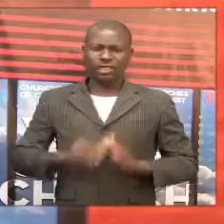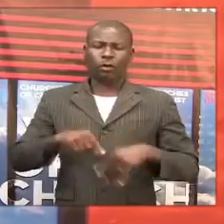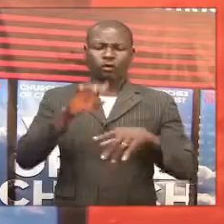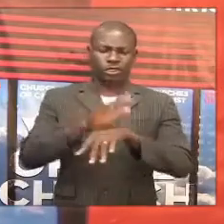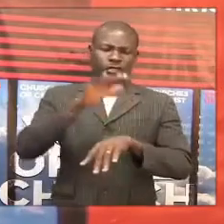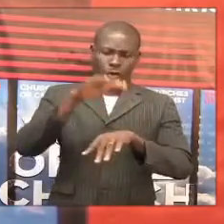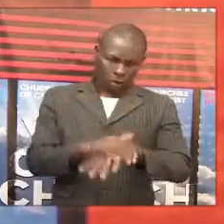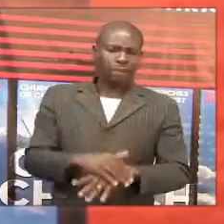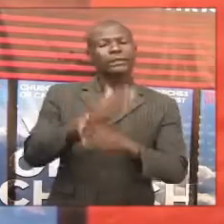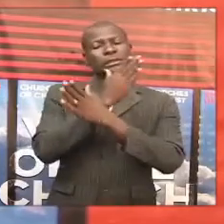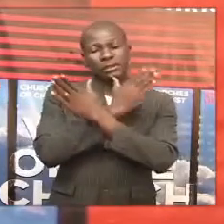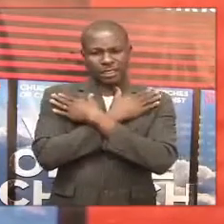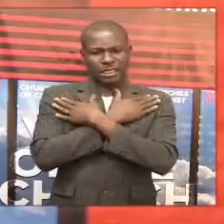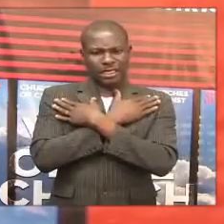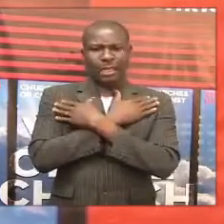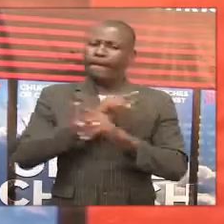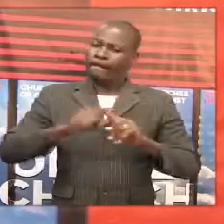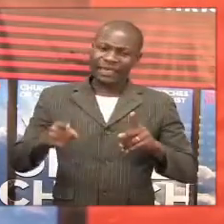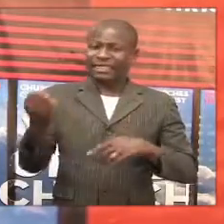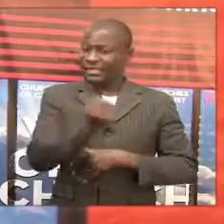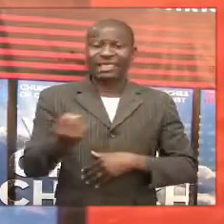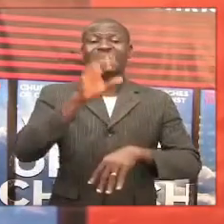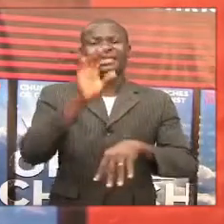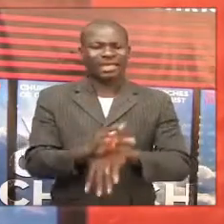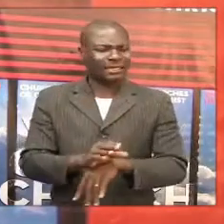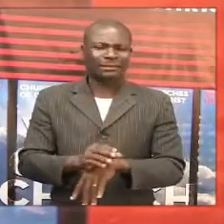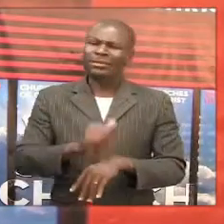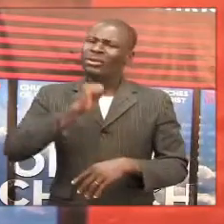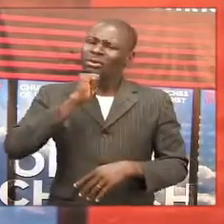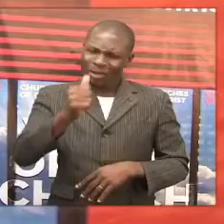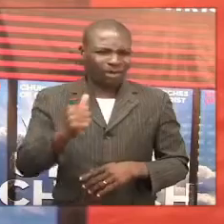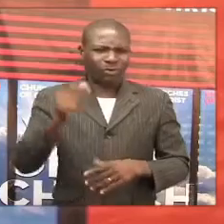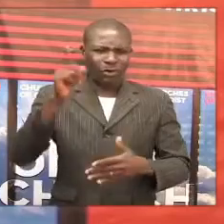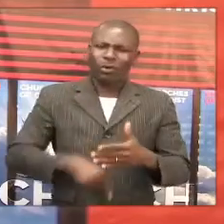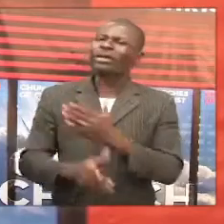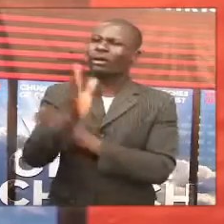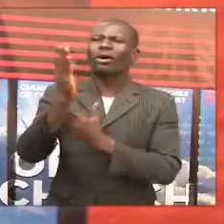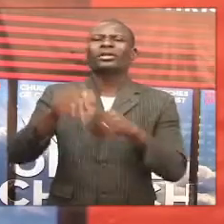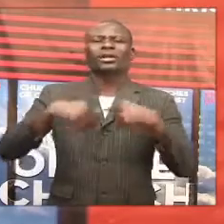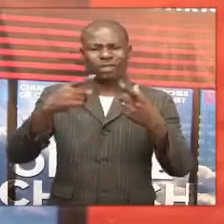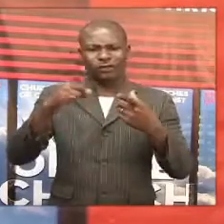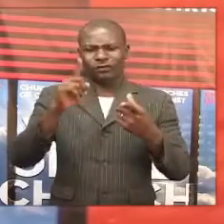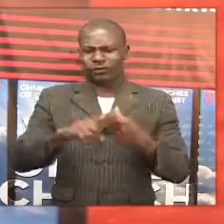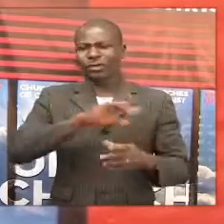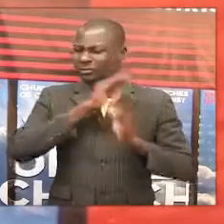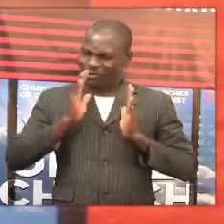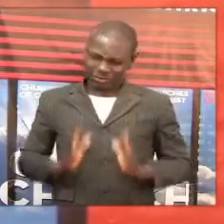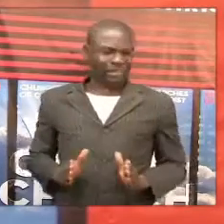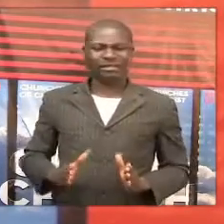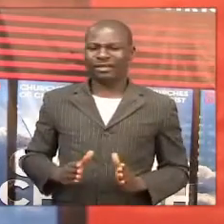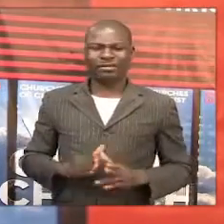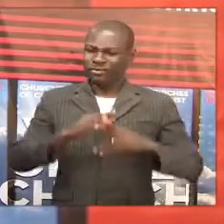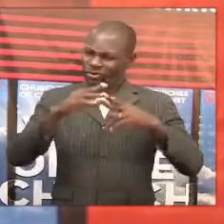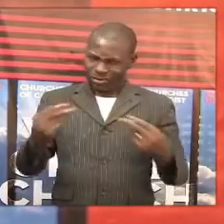ada na meme da som na de he no no nye osom o yakopon e de ma oman eye ne aye se ye e Christofo